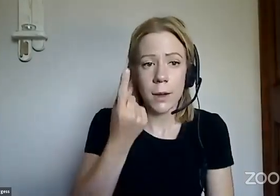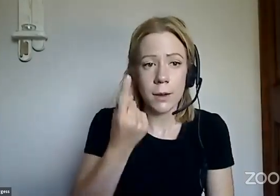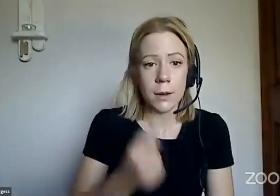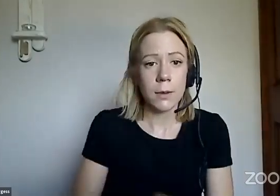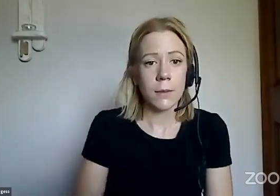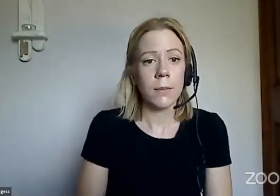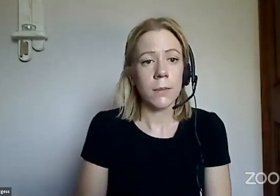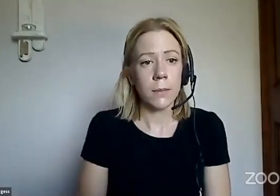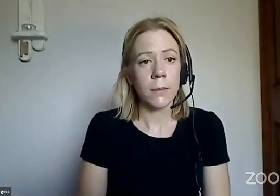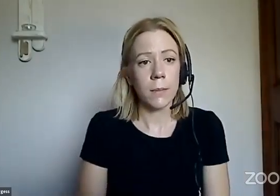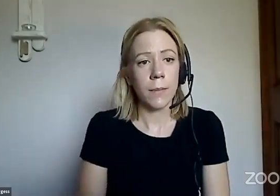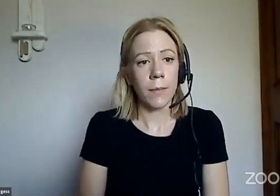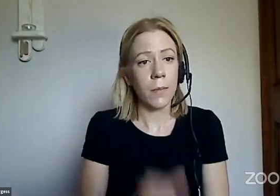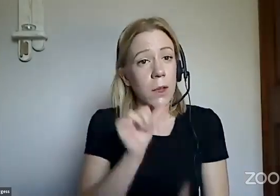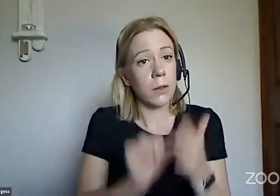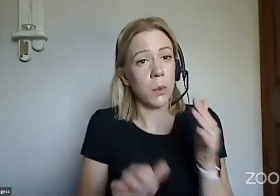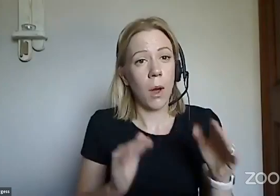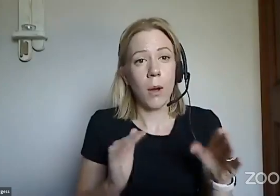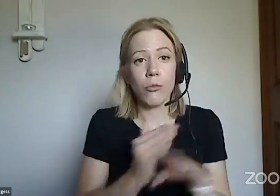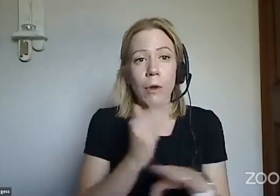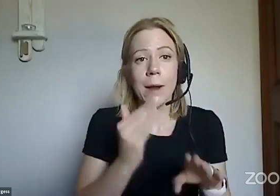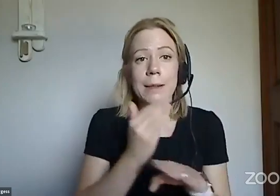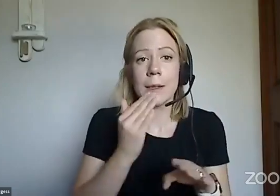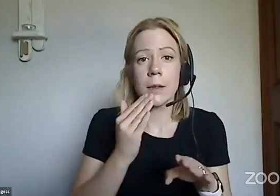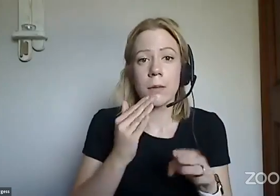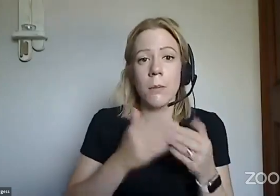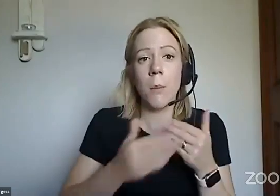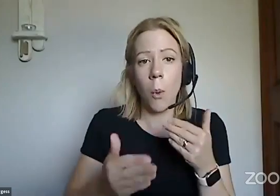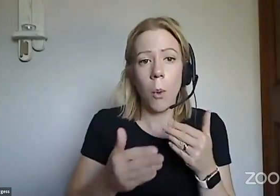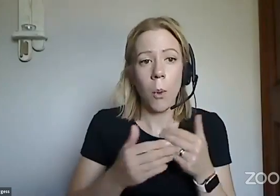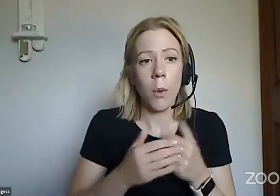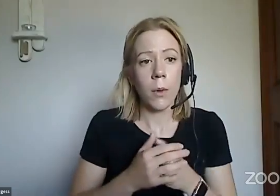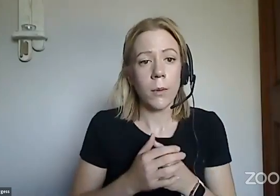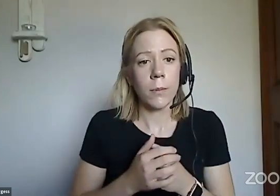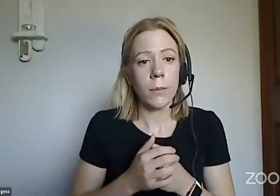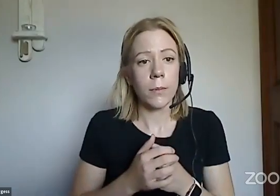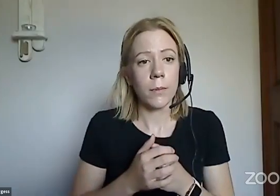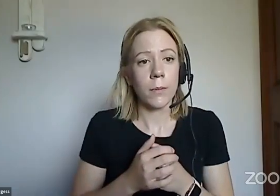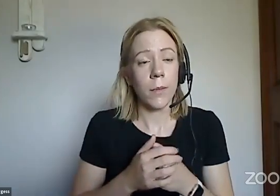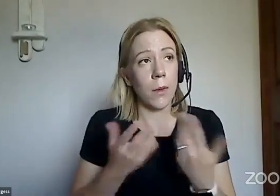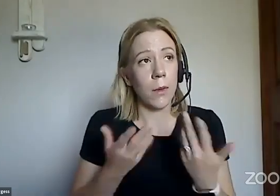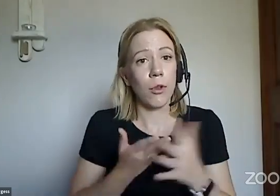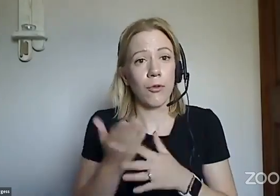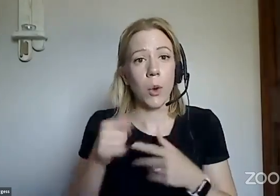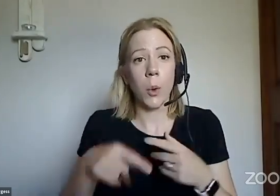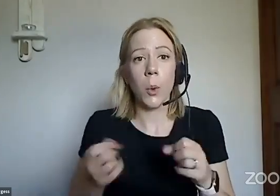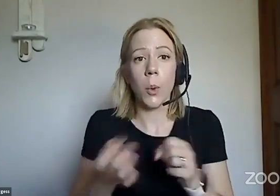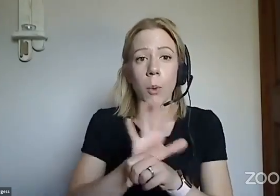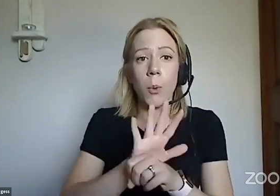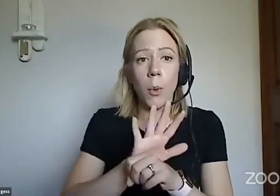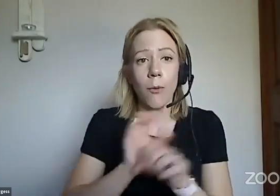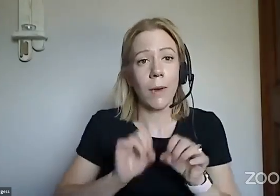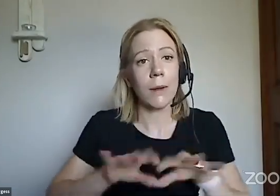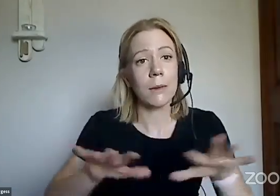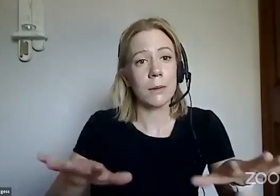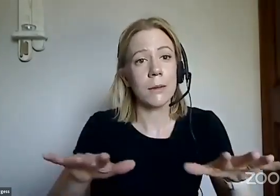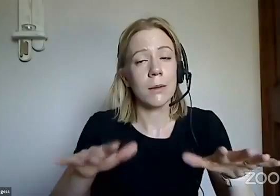start practicing it more. And I think this during this first COVID pandemic, I can't emphasize